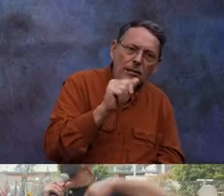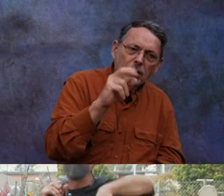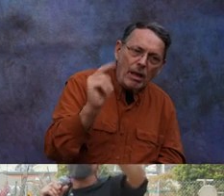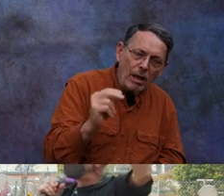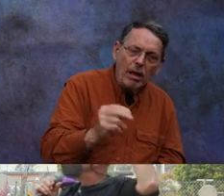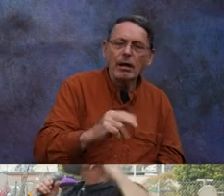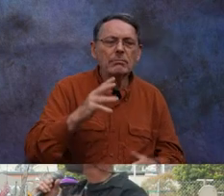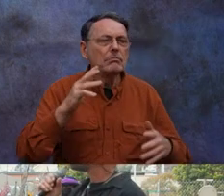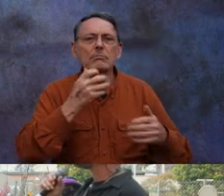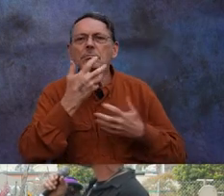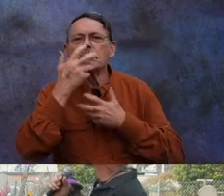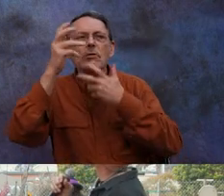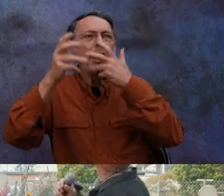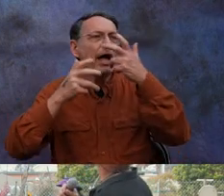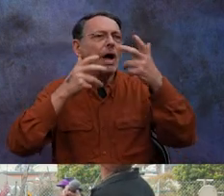Loud, call them out.